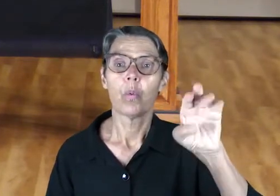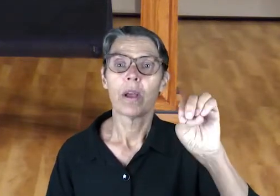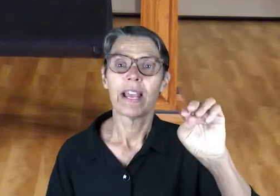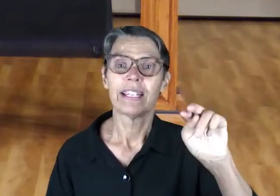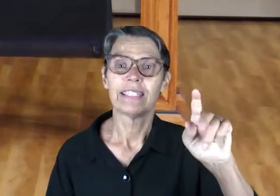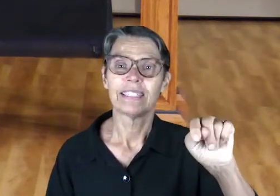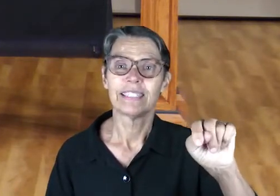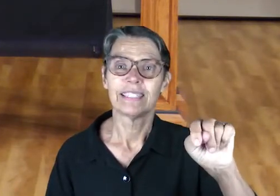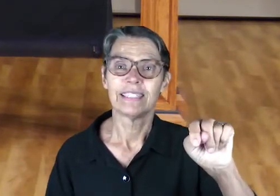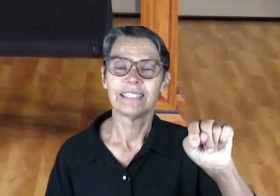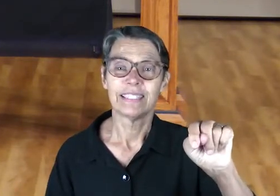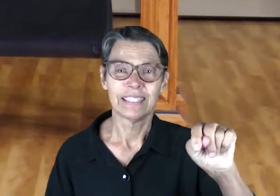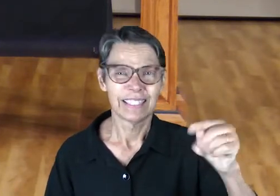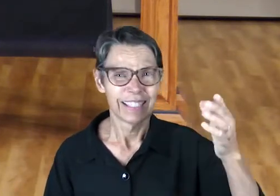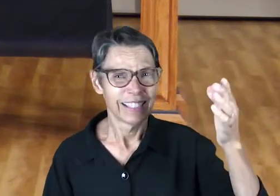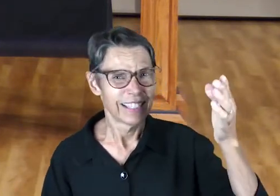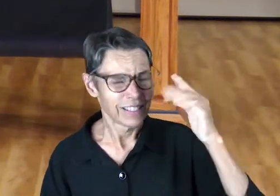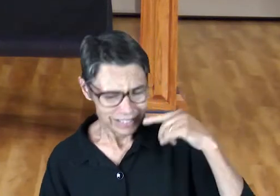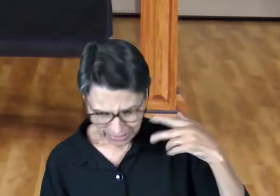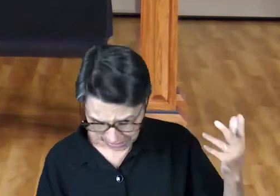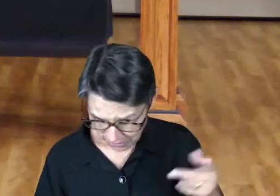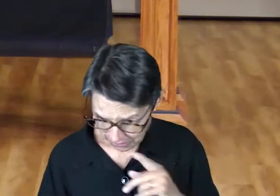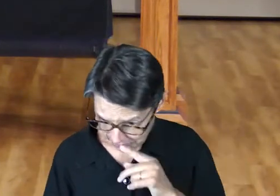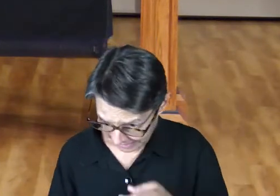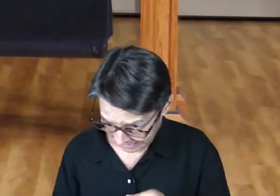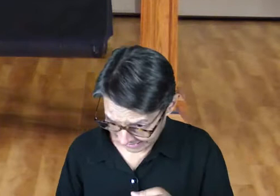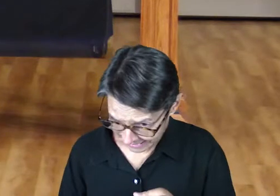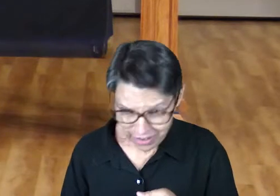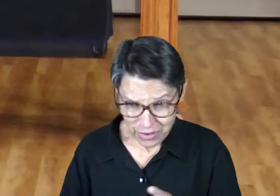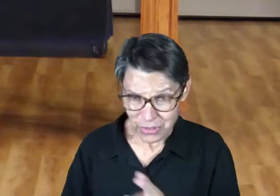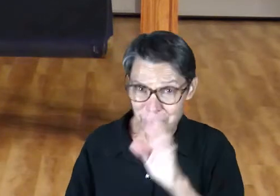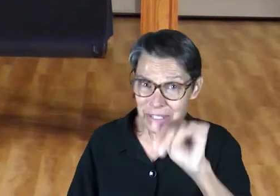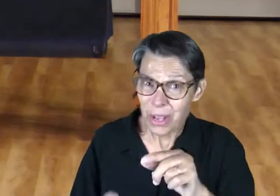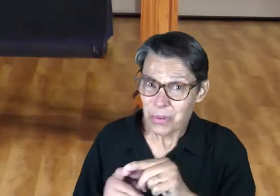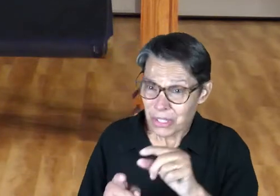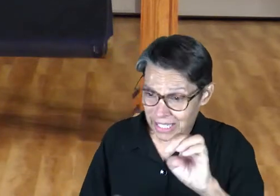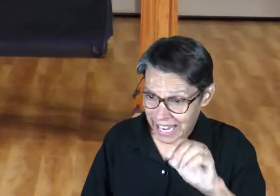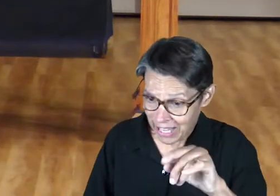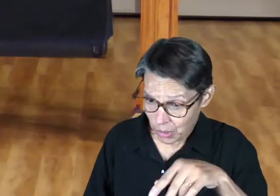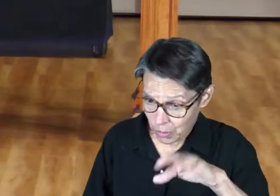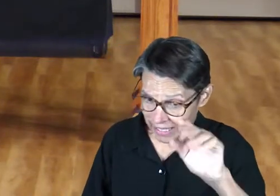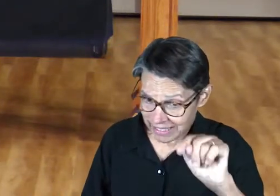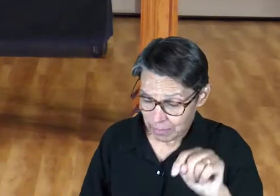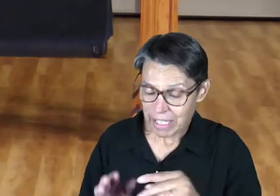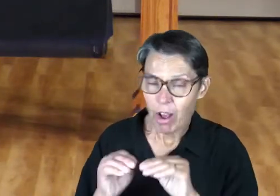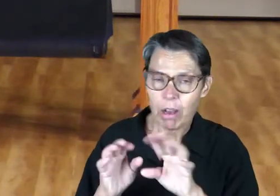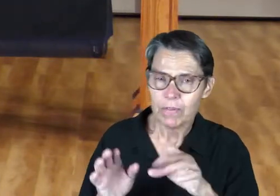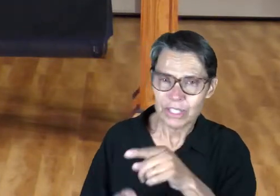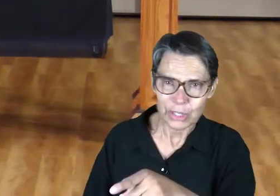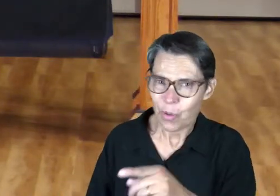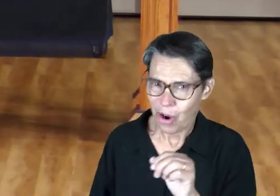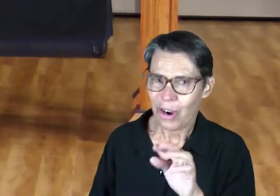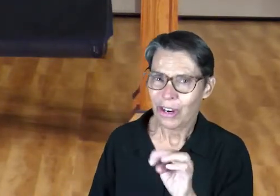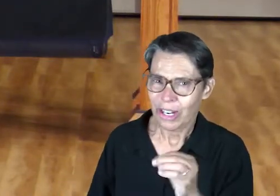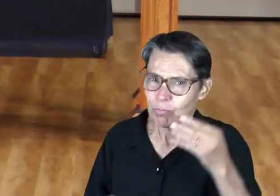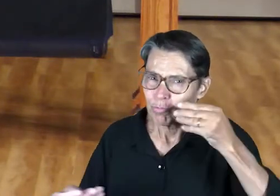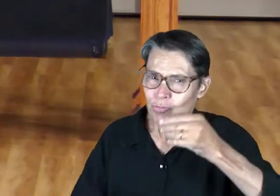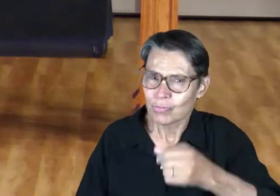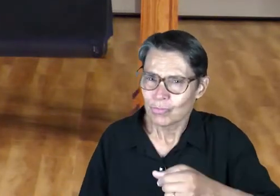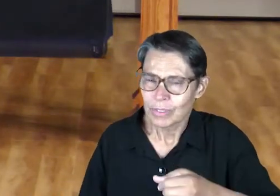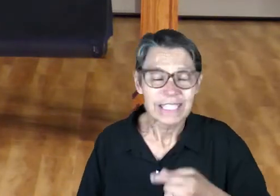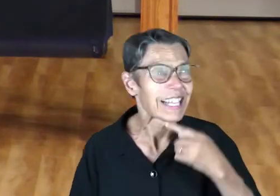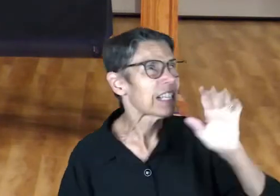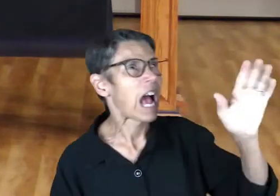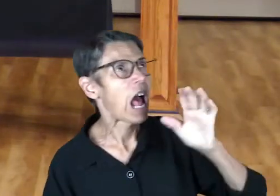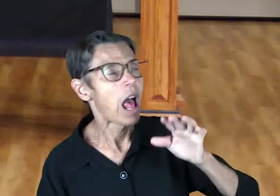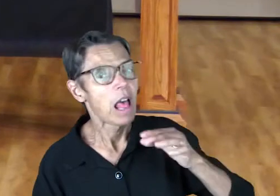eloquent. And God had to have been like, seriously, why didn't you choose a different word than that? Because I know you are then. And Moses says, I'm